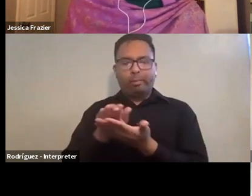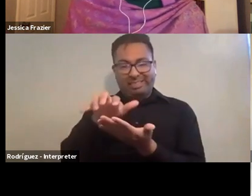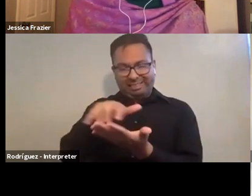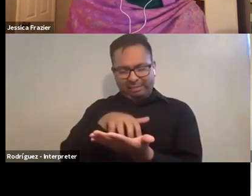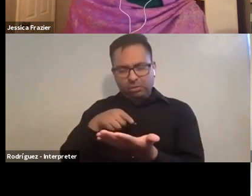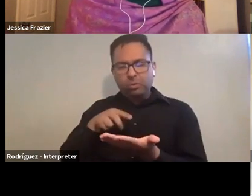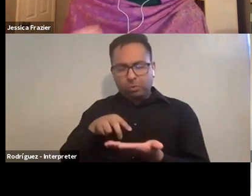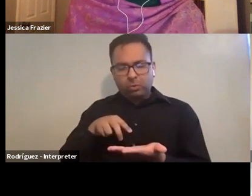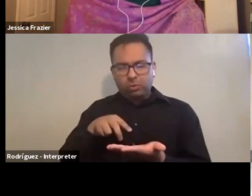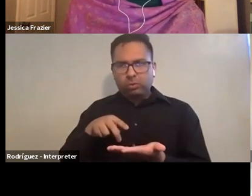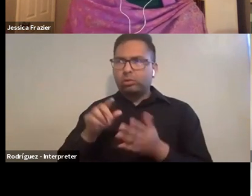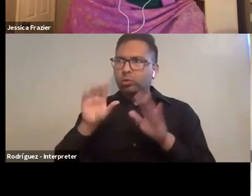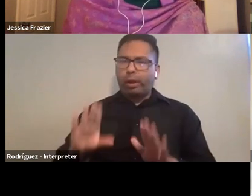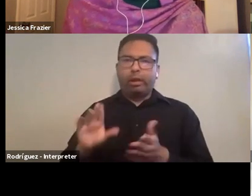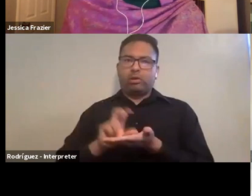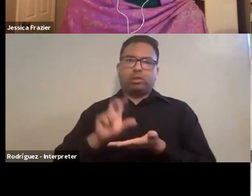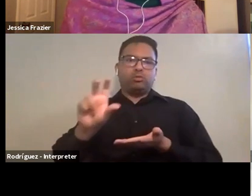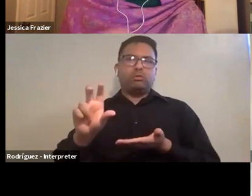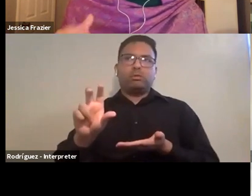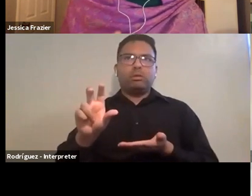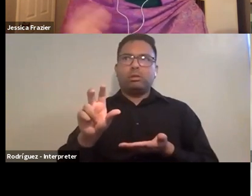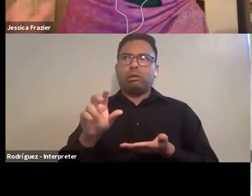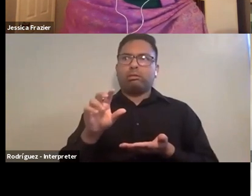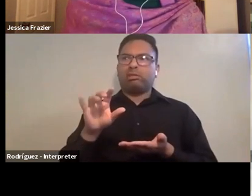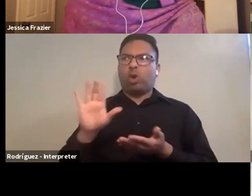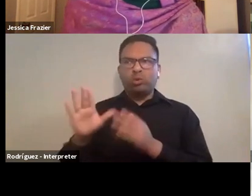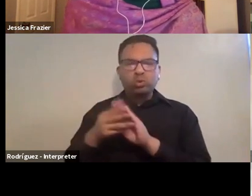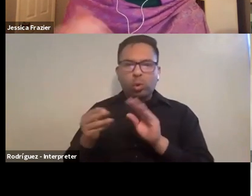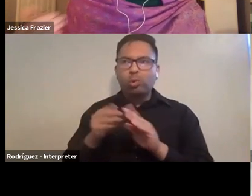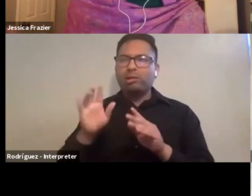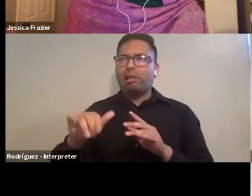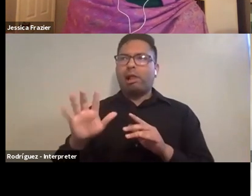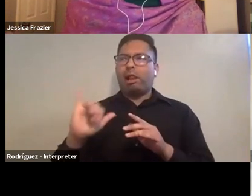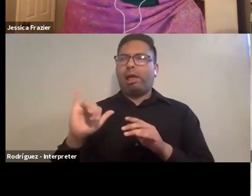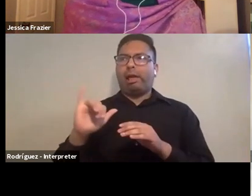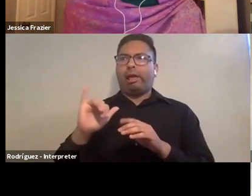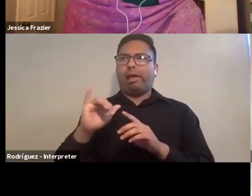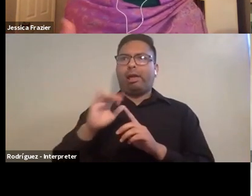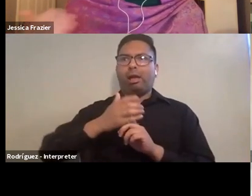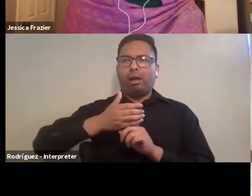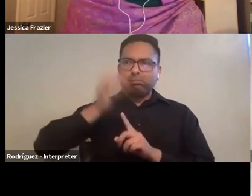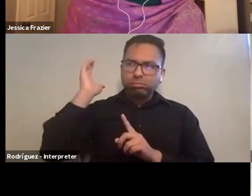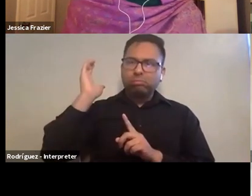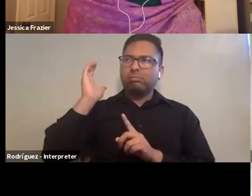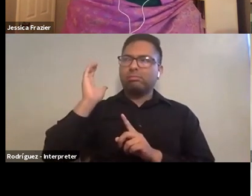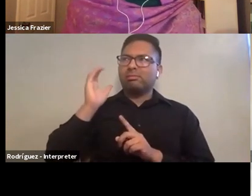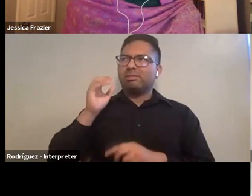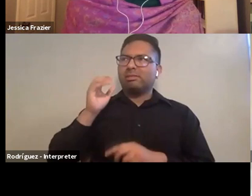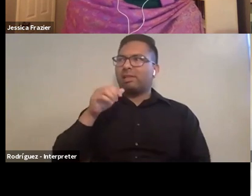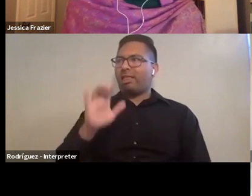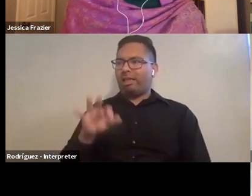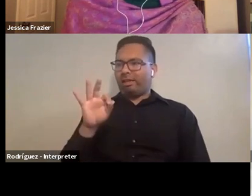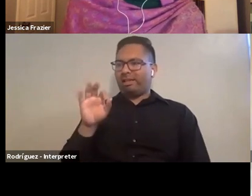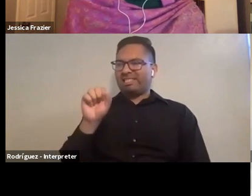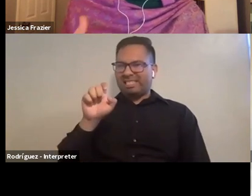story makes, is that kind of a unveiling of the sexism behind what